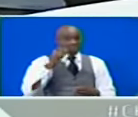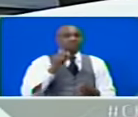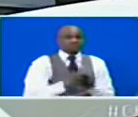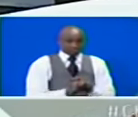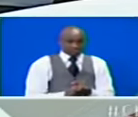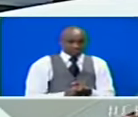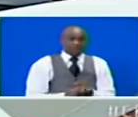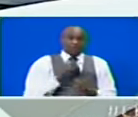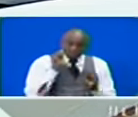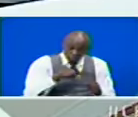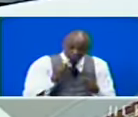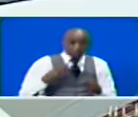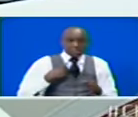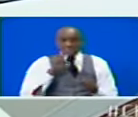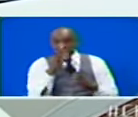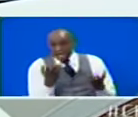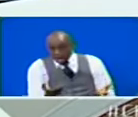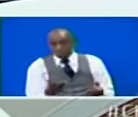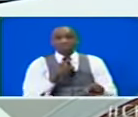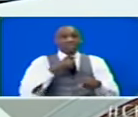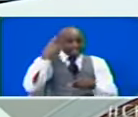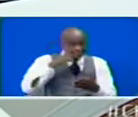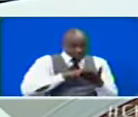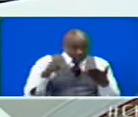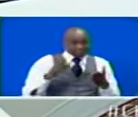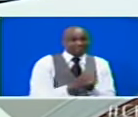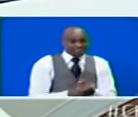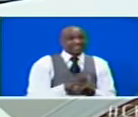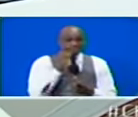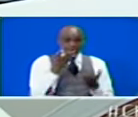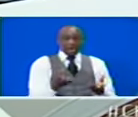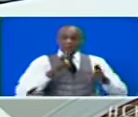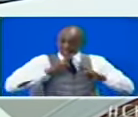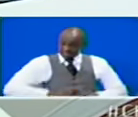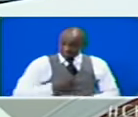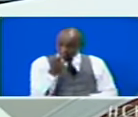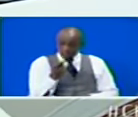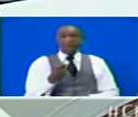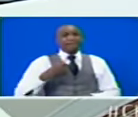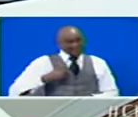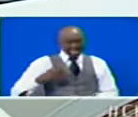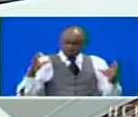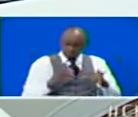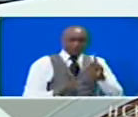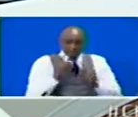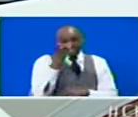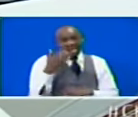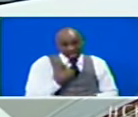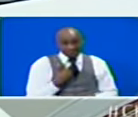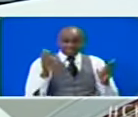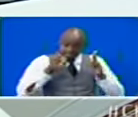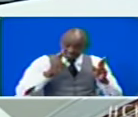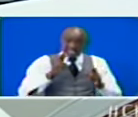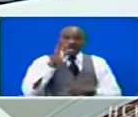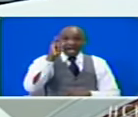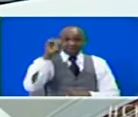Okwara. And we'll definitely be checking that for you next week. So we'll see you then. We're taking a break. My super panel is up next. We're talking about IEBC